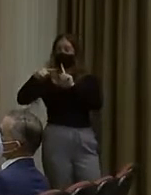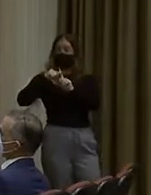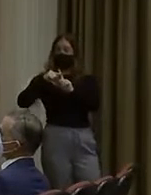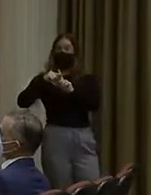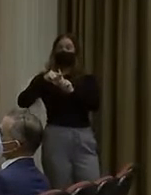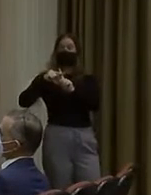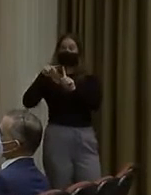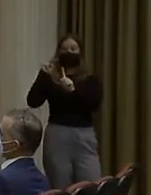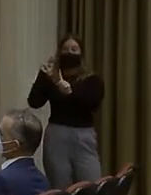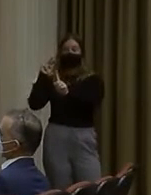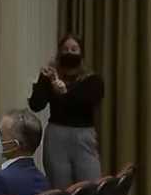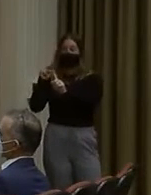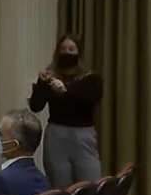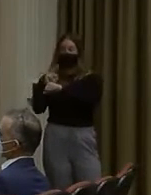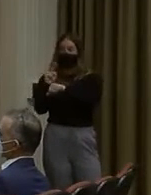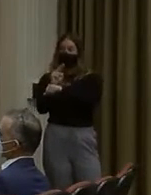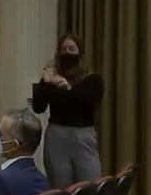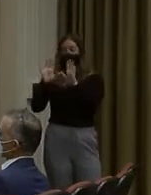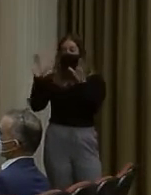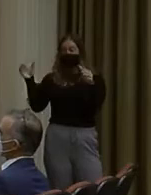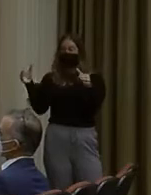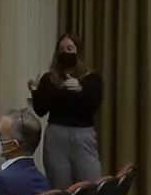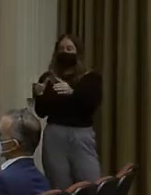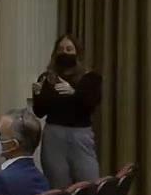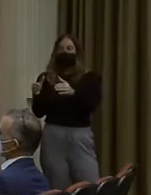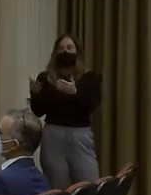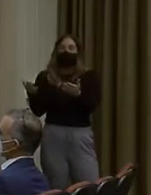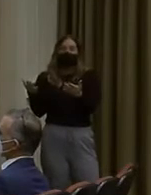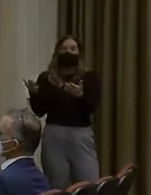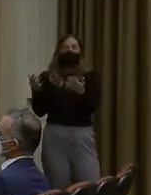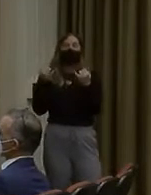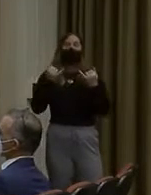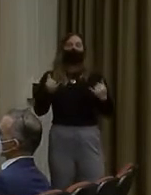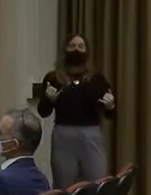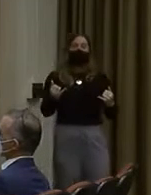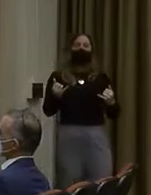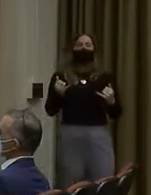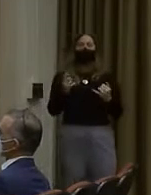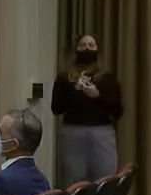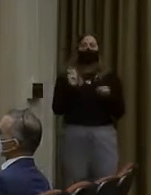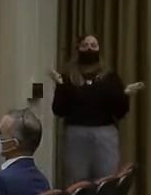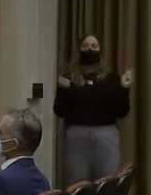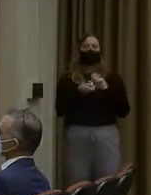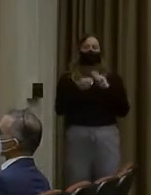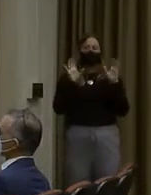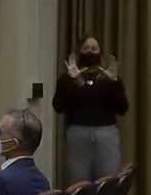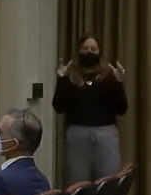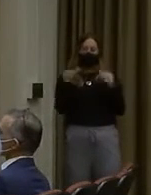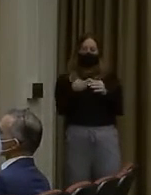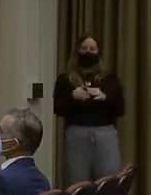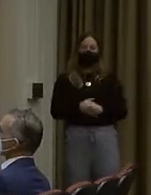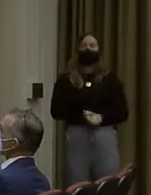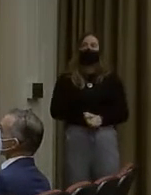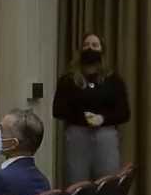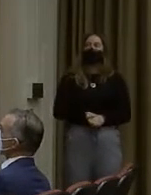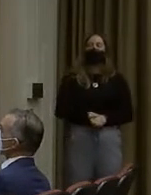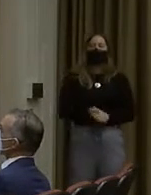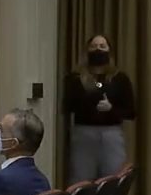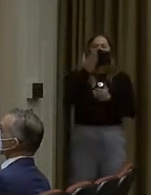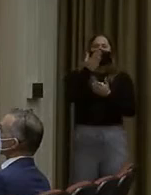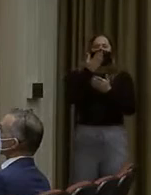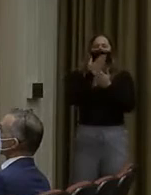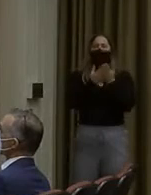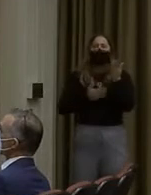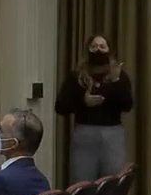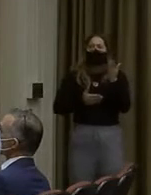order to conceive health equity for people with disabilities, that brings in a much different focus. So what are some of the